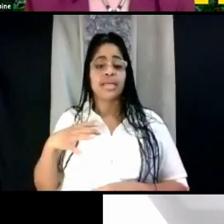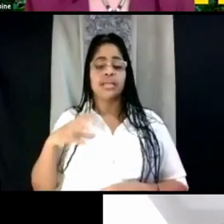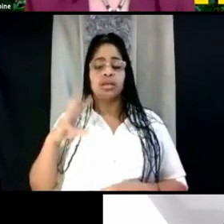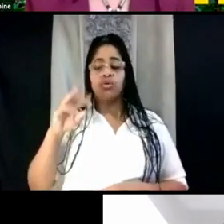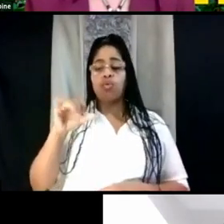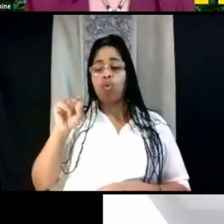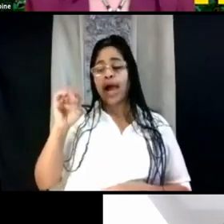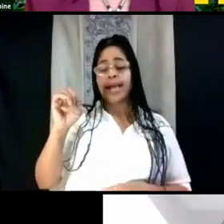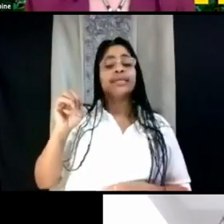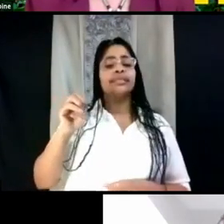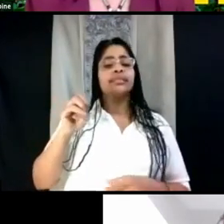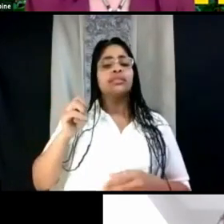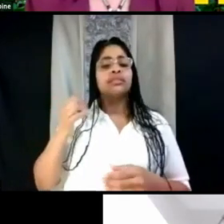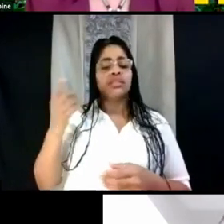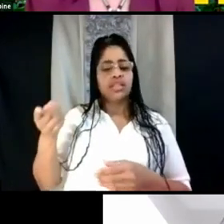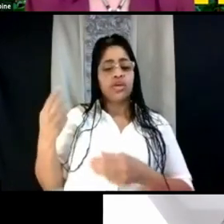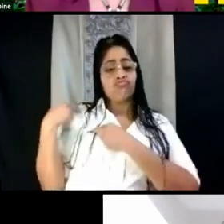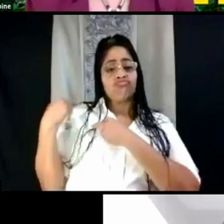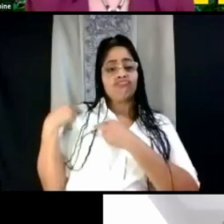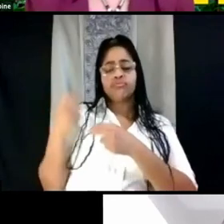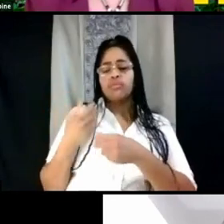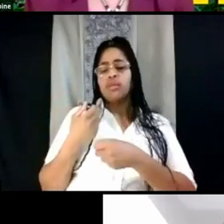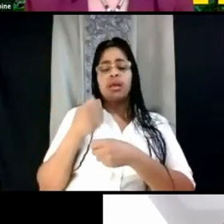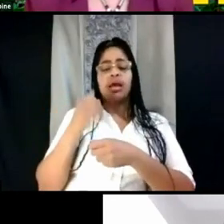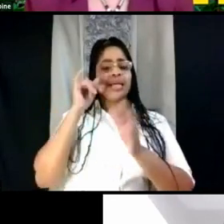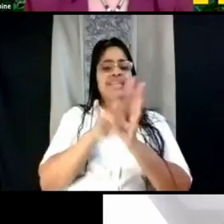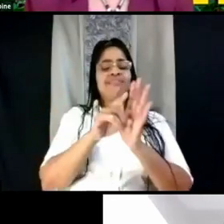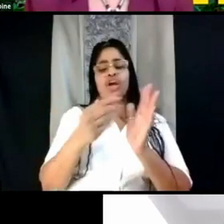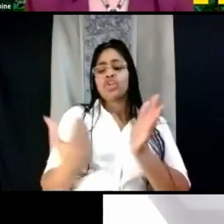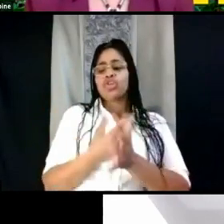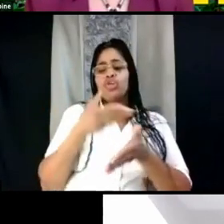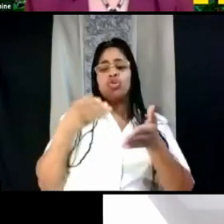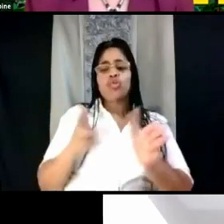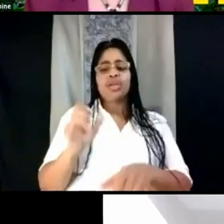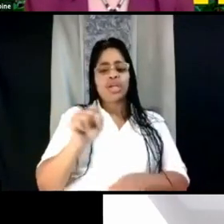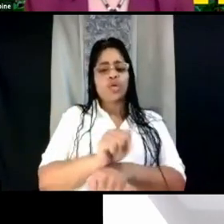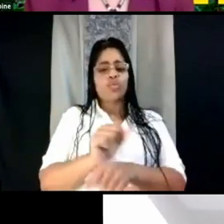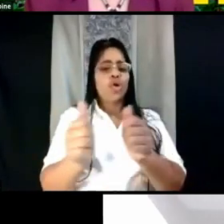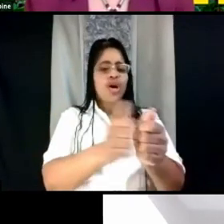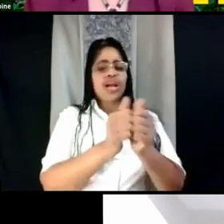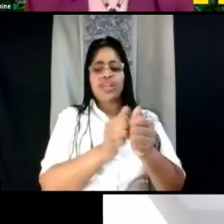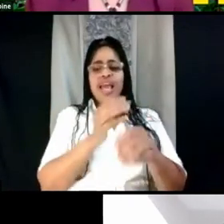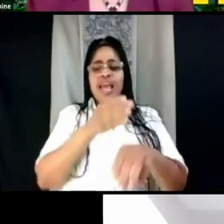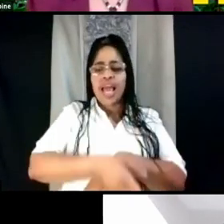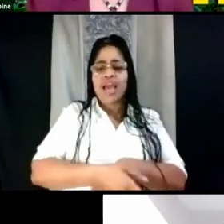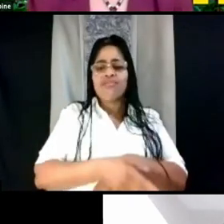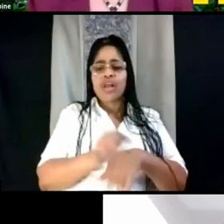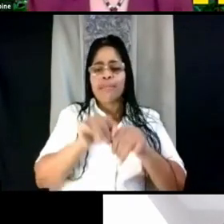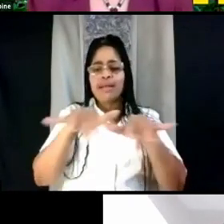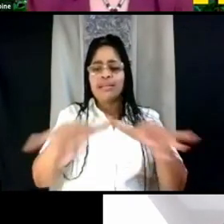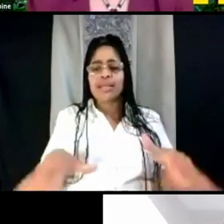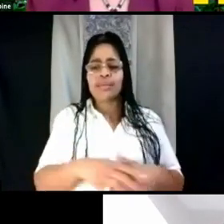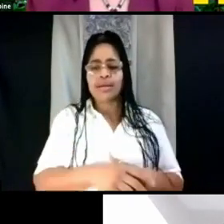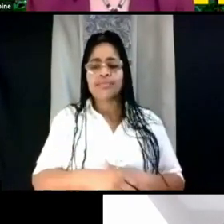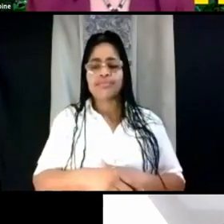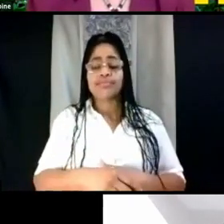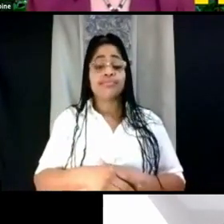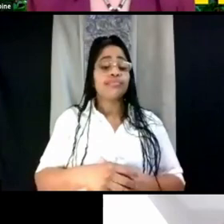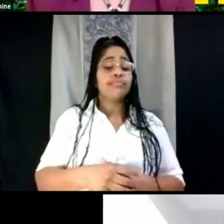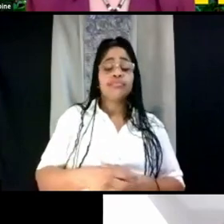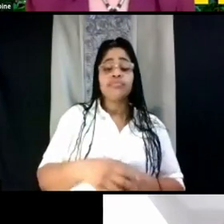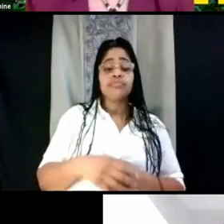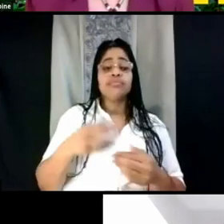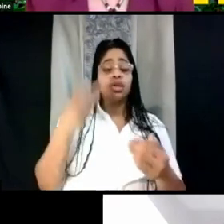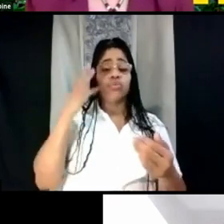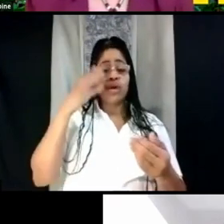with identifying new ways that we can work together after the pandemic. And Rich Holcomb will have more